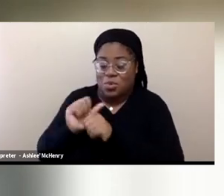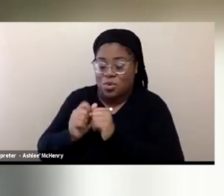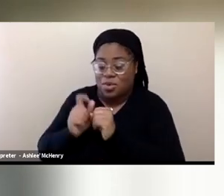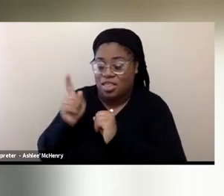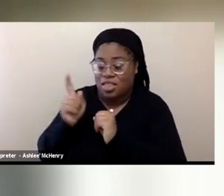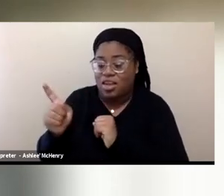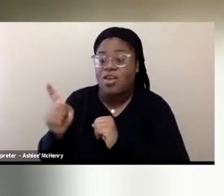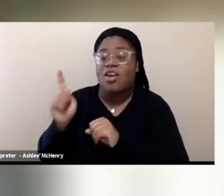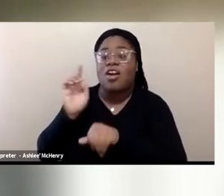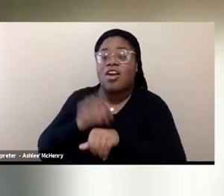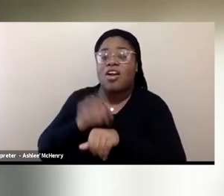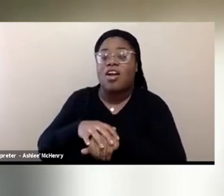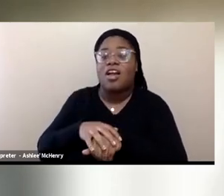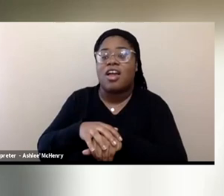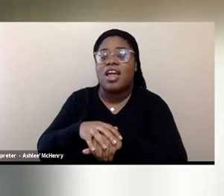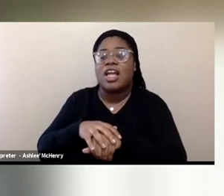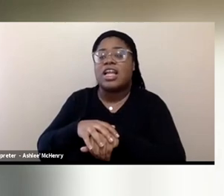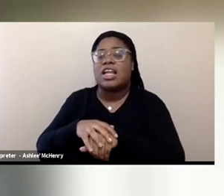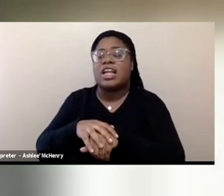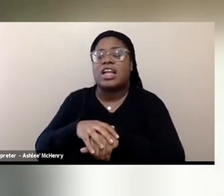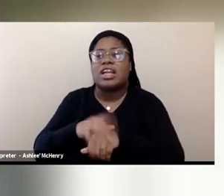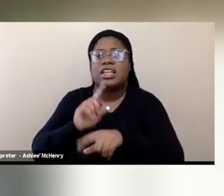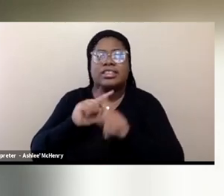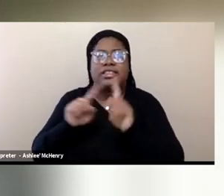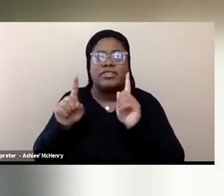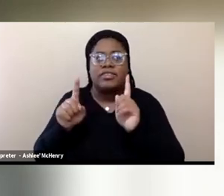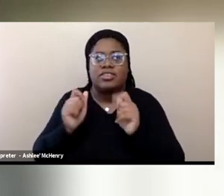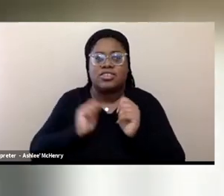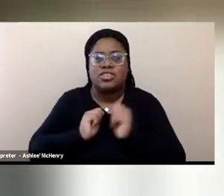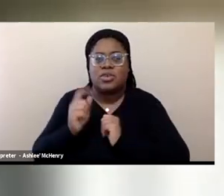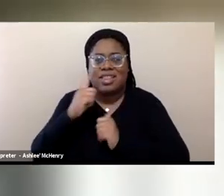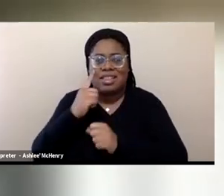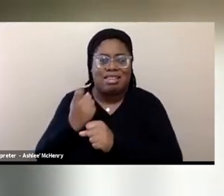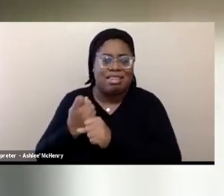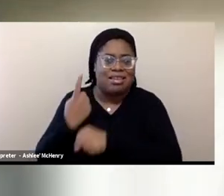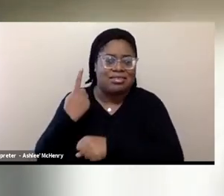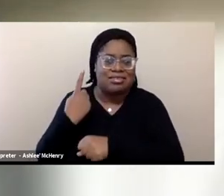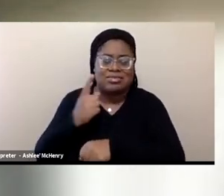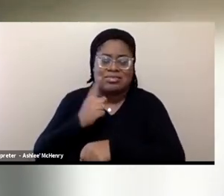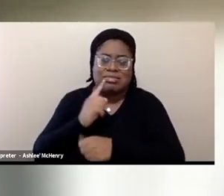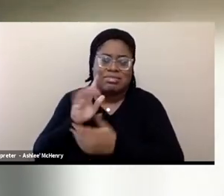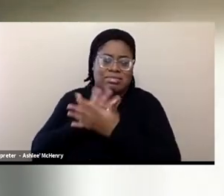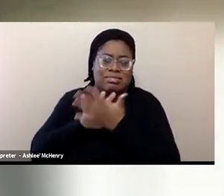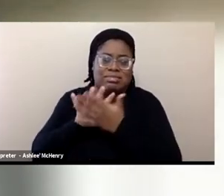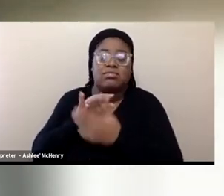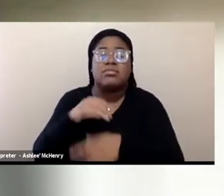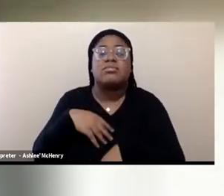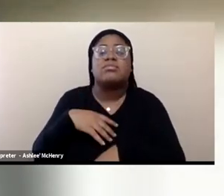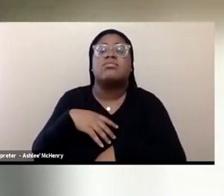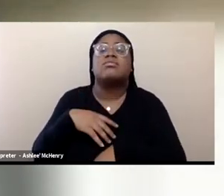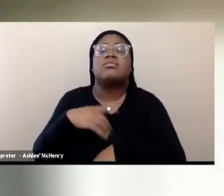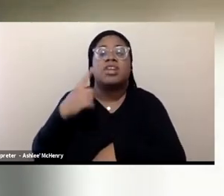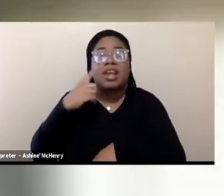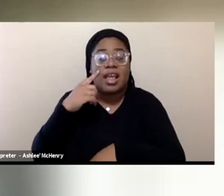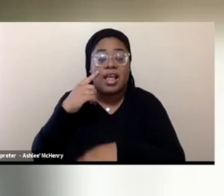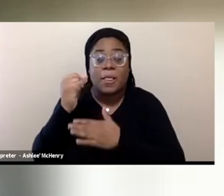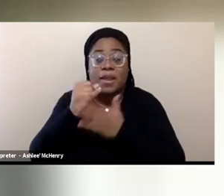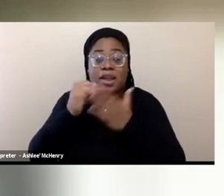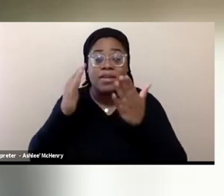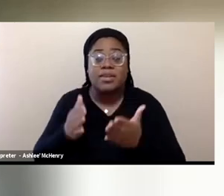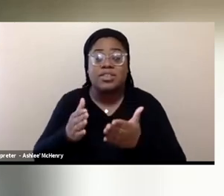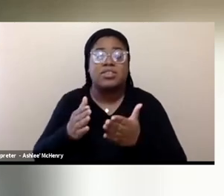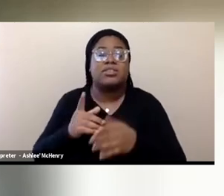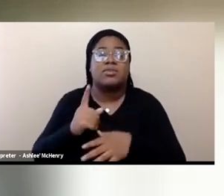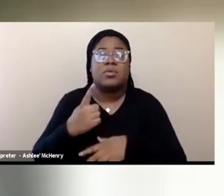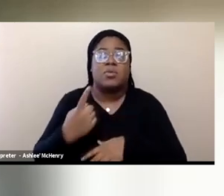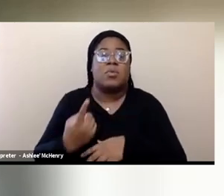Mira, Royal Detective. I think it was last year, it's kind of a blur. We know that I think animation was